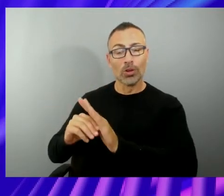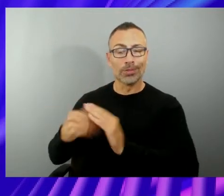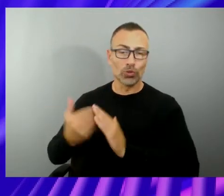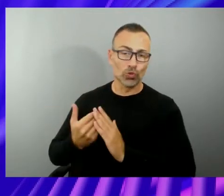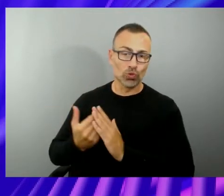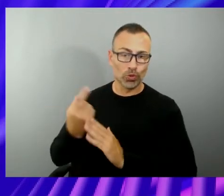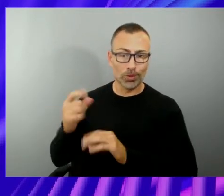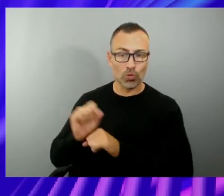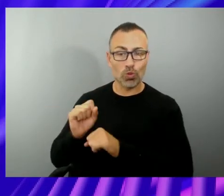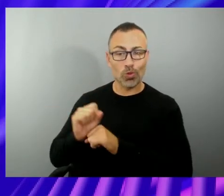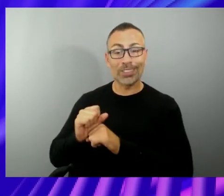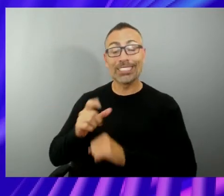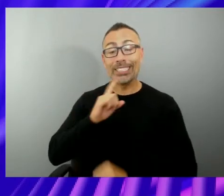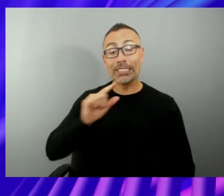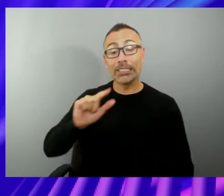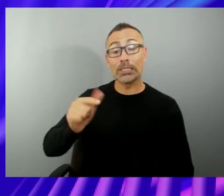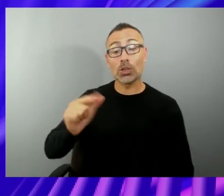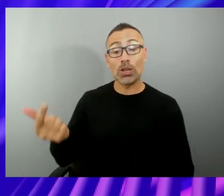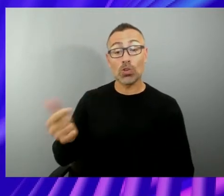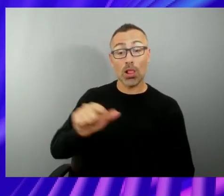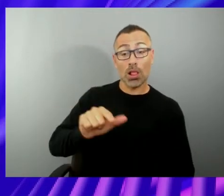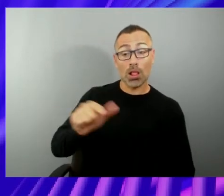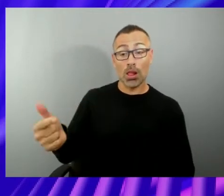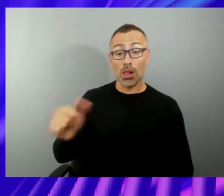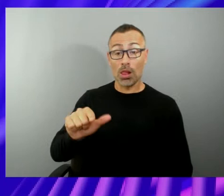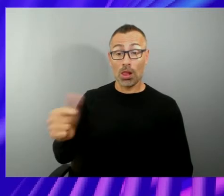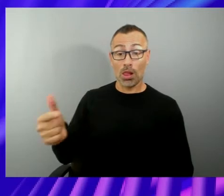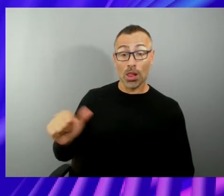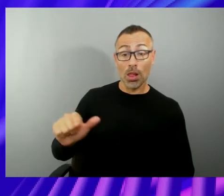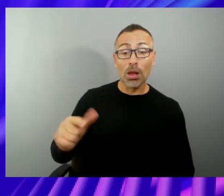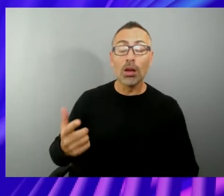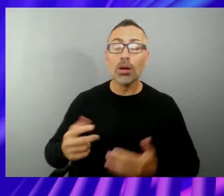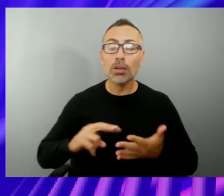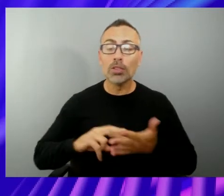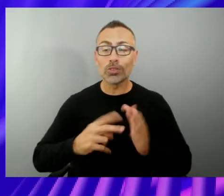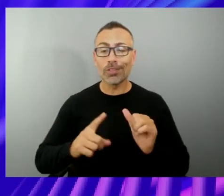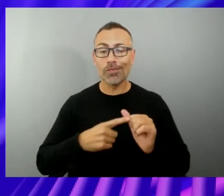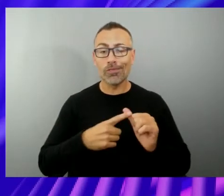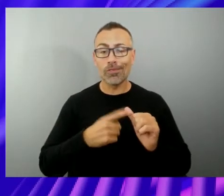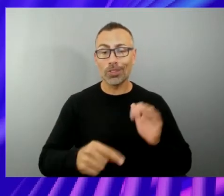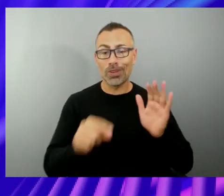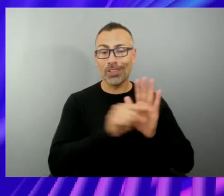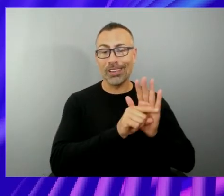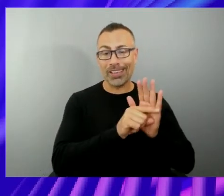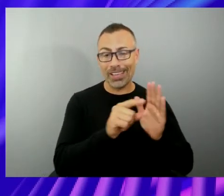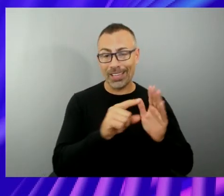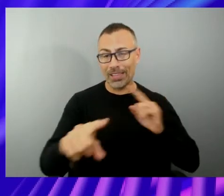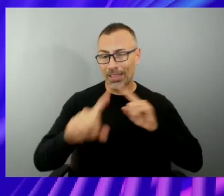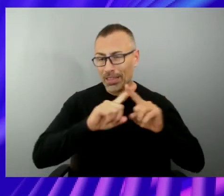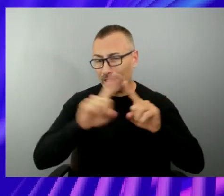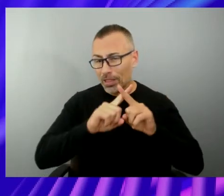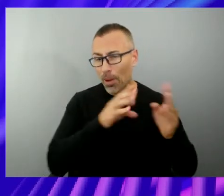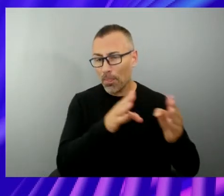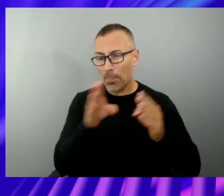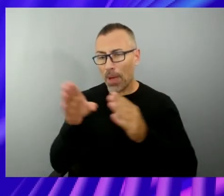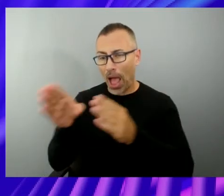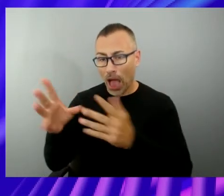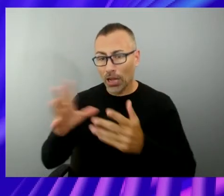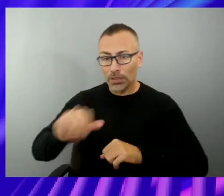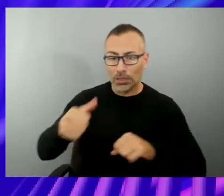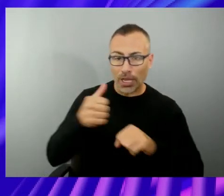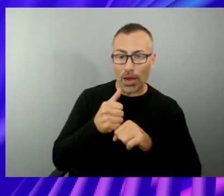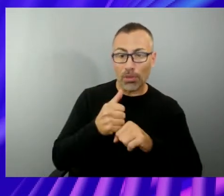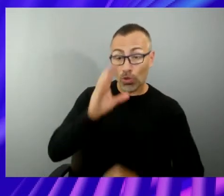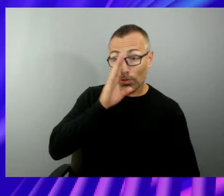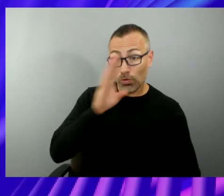in nature. So you first have to, the data will pass through these different layers through a forward pass, and then